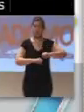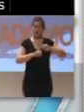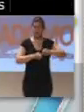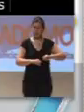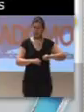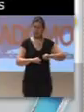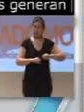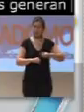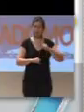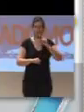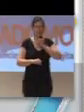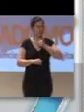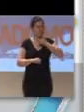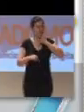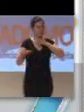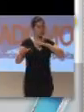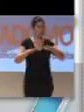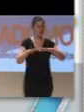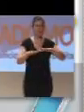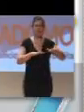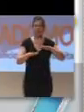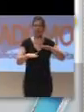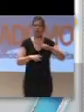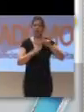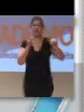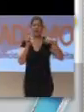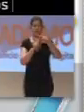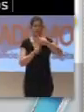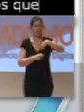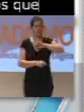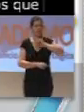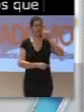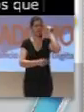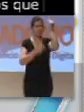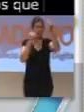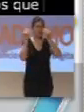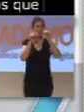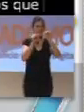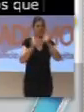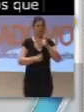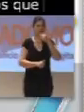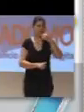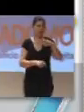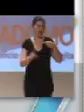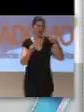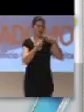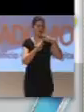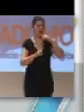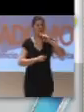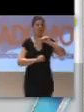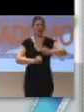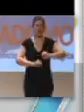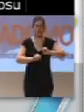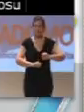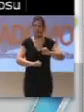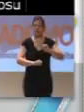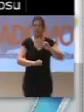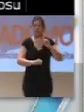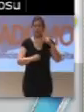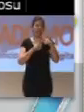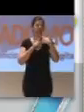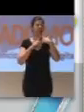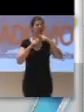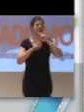elderly, they have more mobility, and we also think that living at home is good for